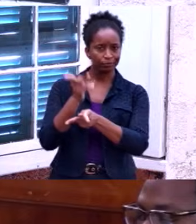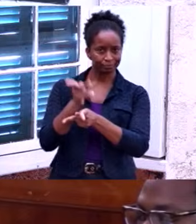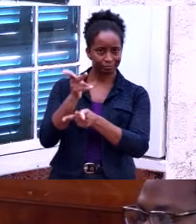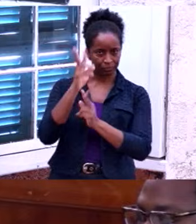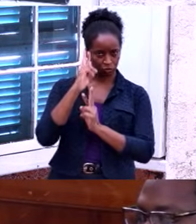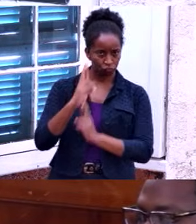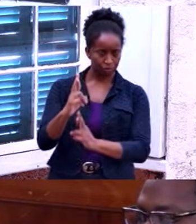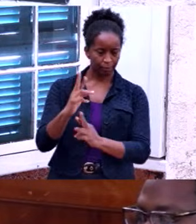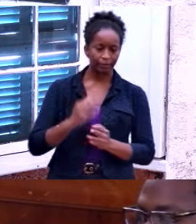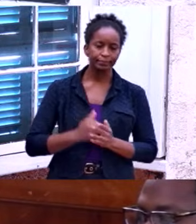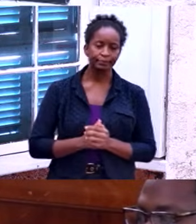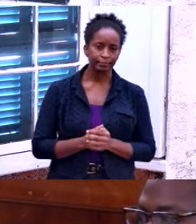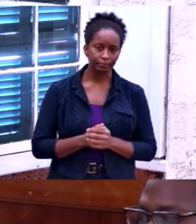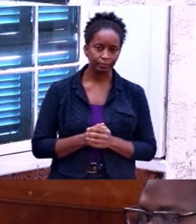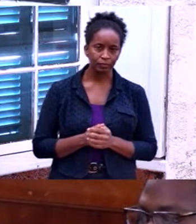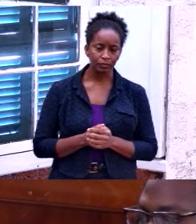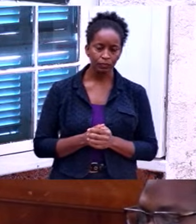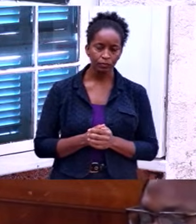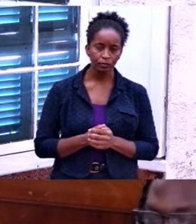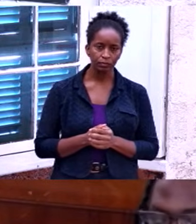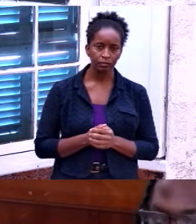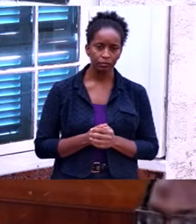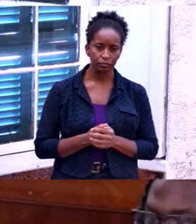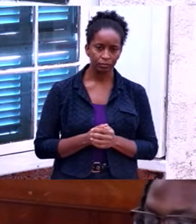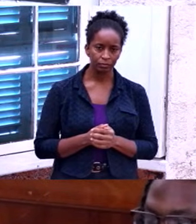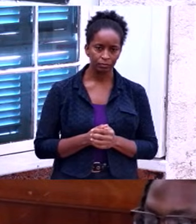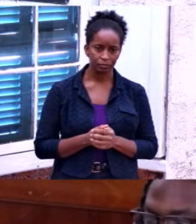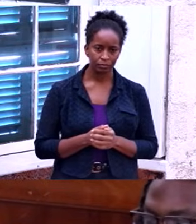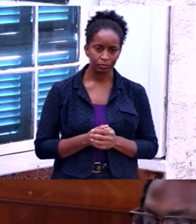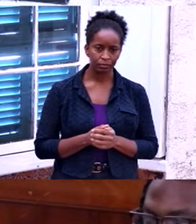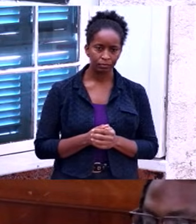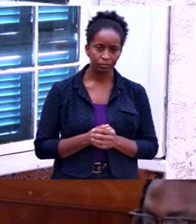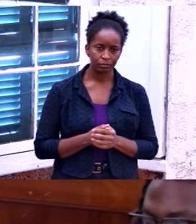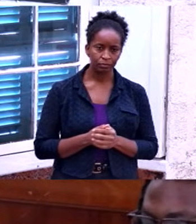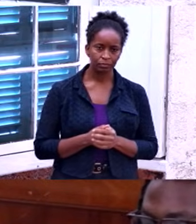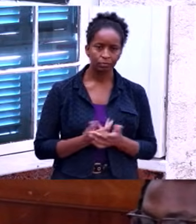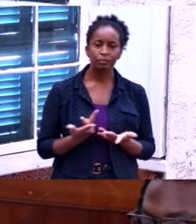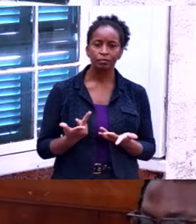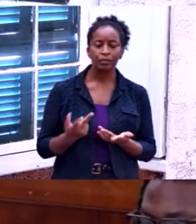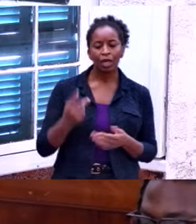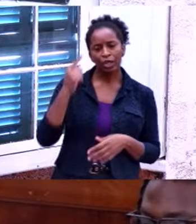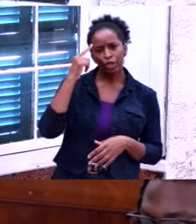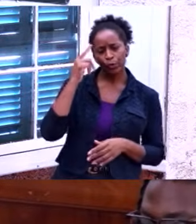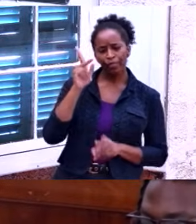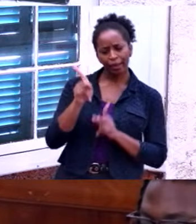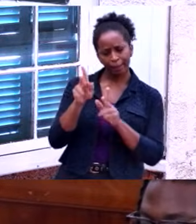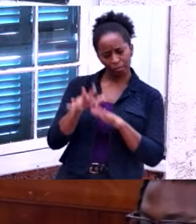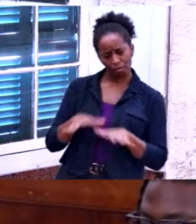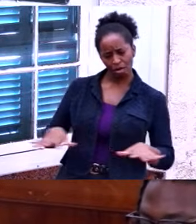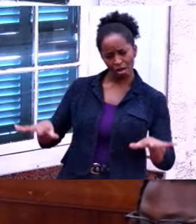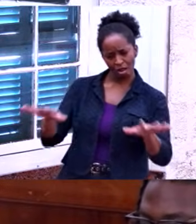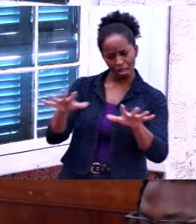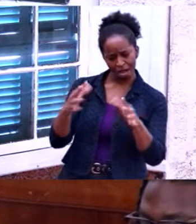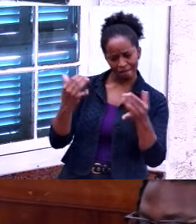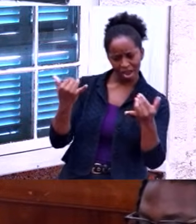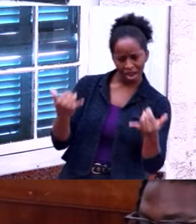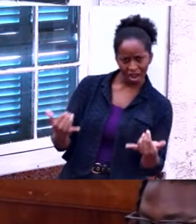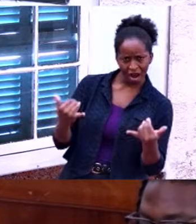important. These things you look at holistically within the context of the society as it has emerged, as values